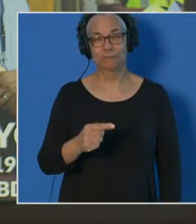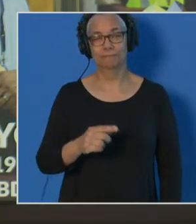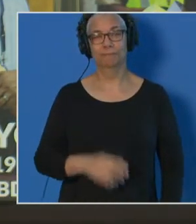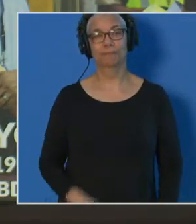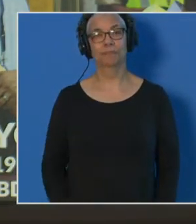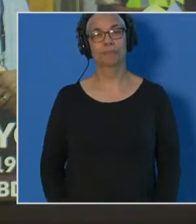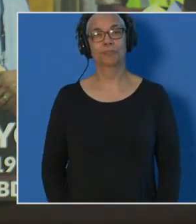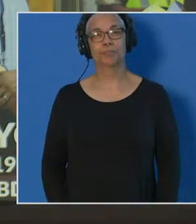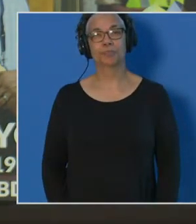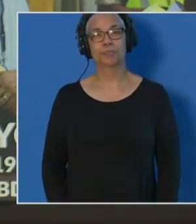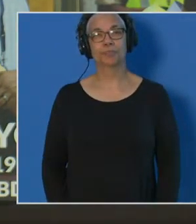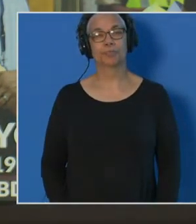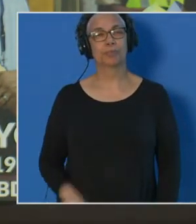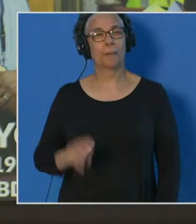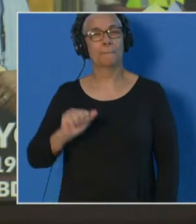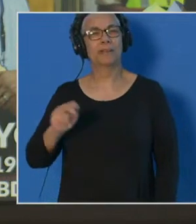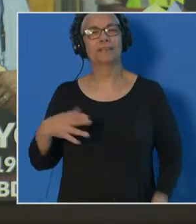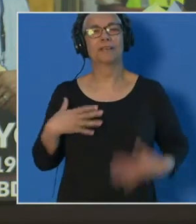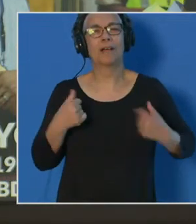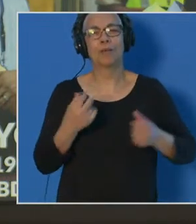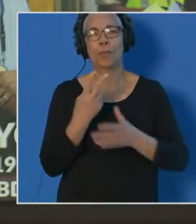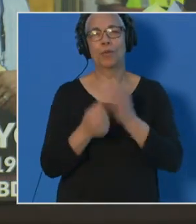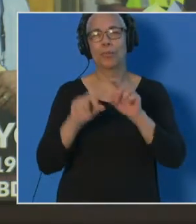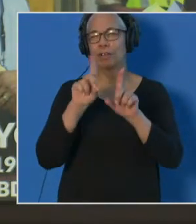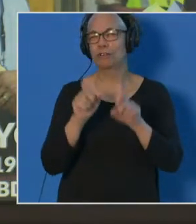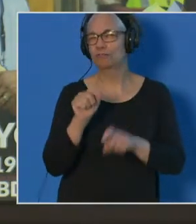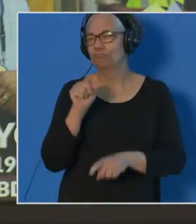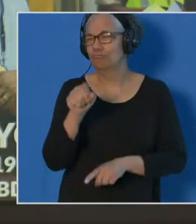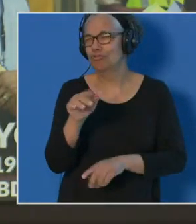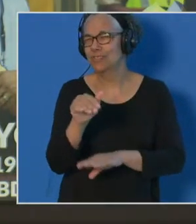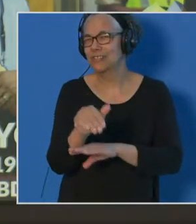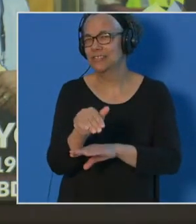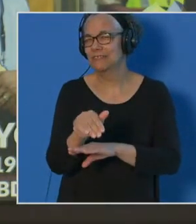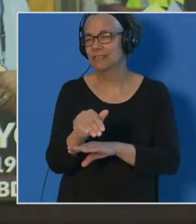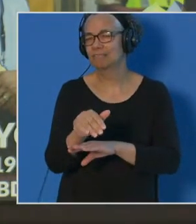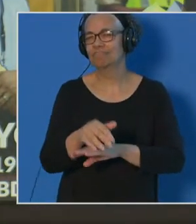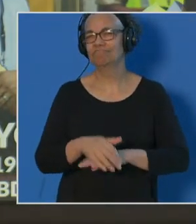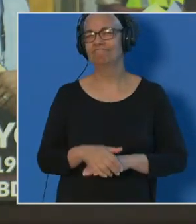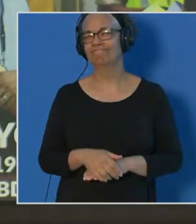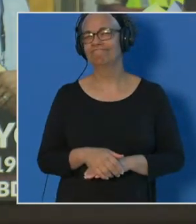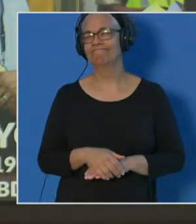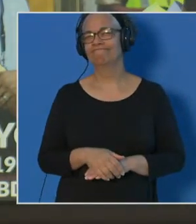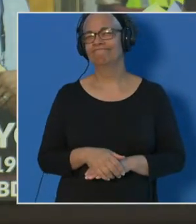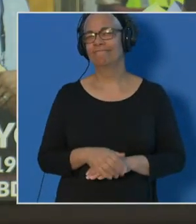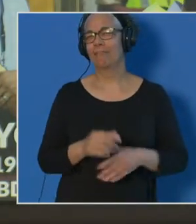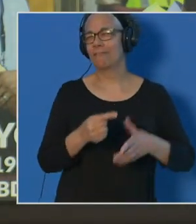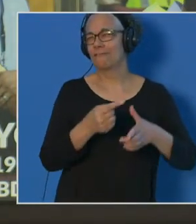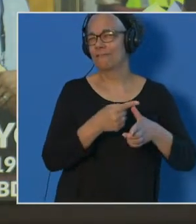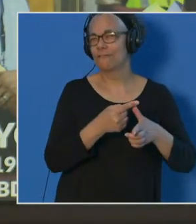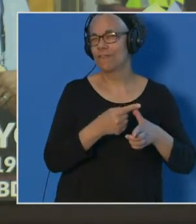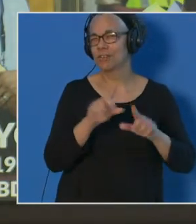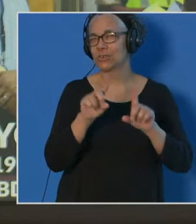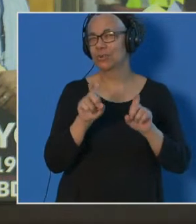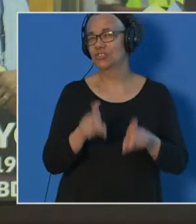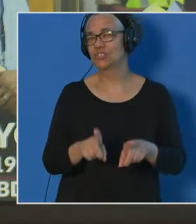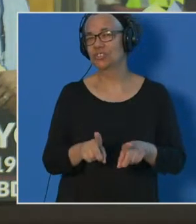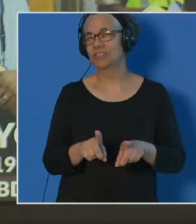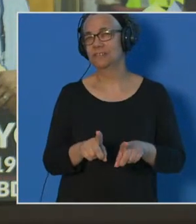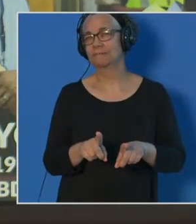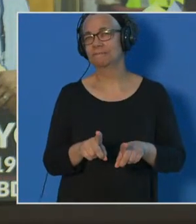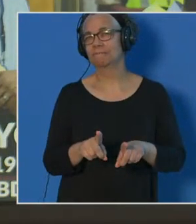Minister of Health, the bulk of my questions are for you this evening, so I'm going to give this a try. First question that I